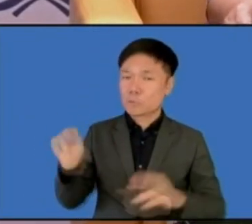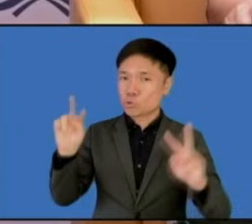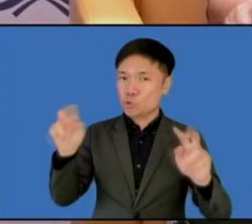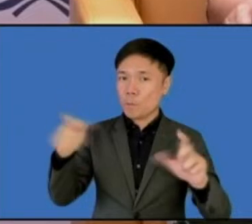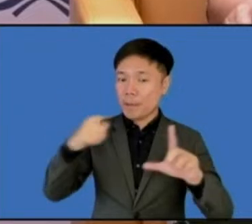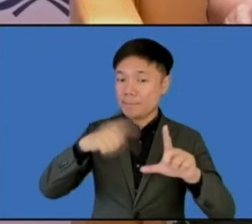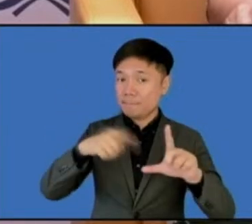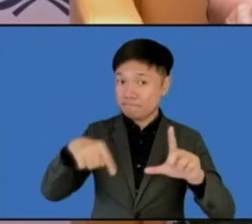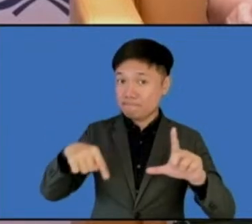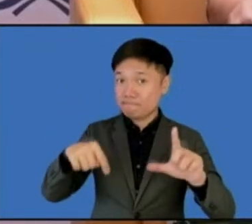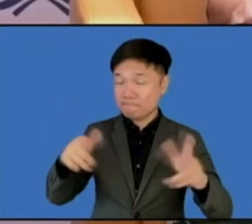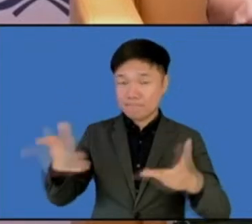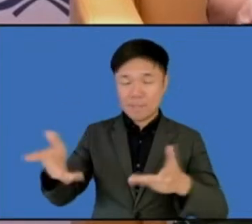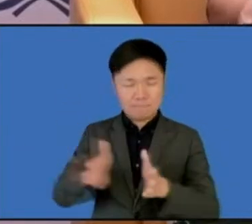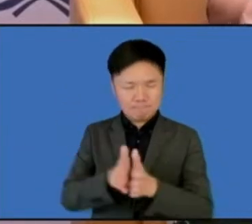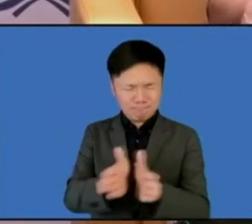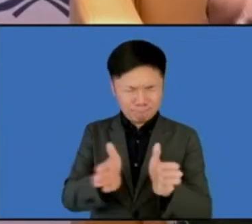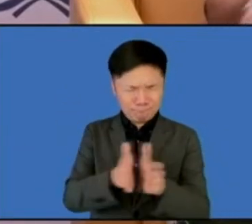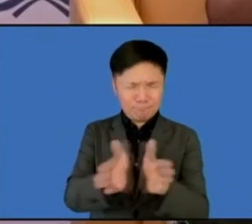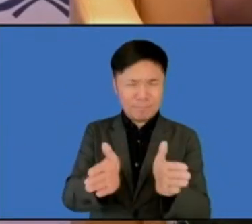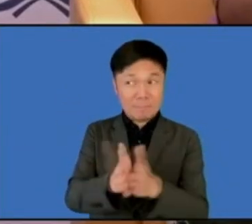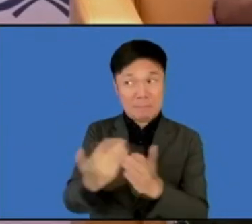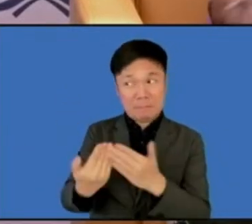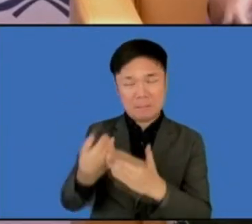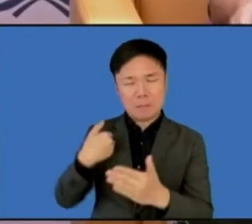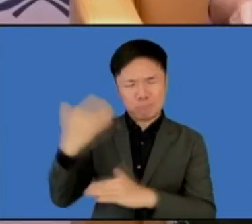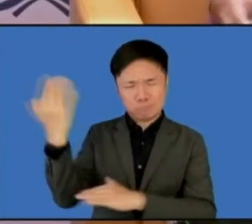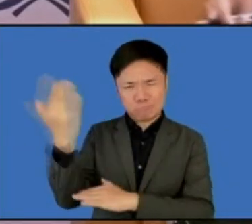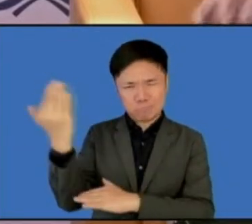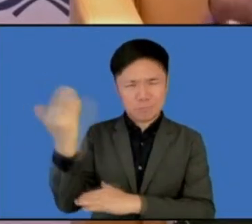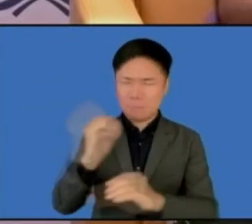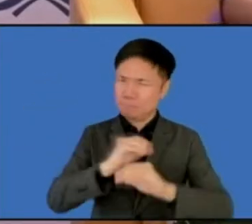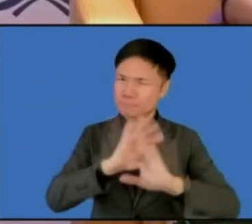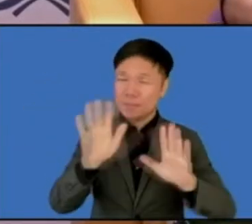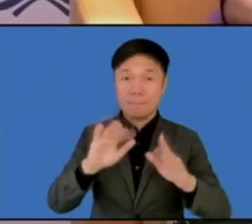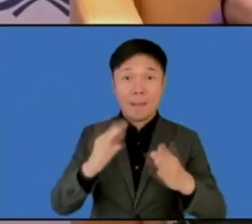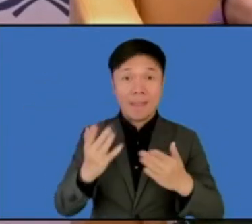Before doing so, I would like to give the floor to the distinguished delegate from the Philippines.